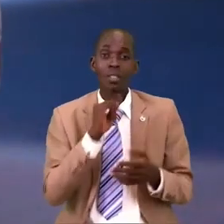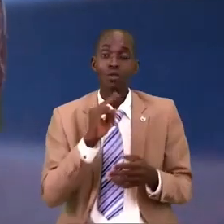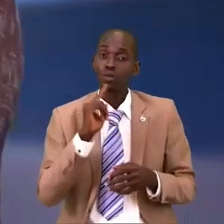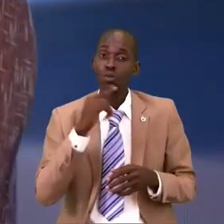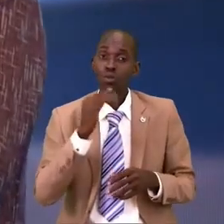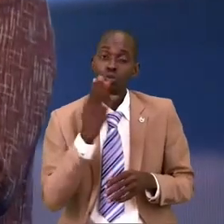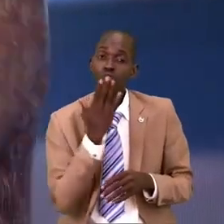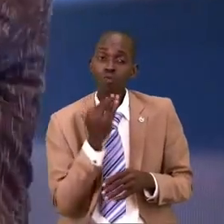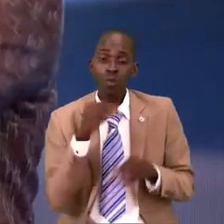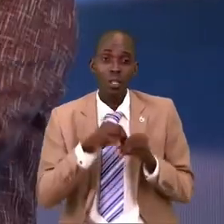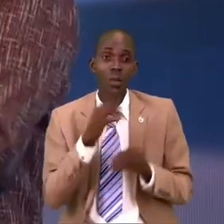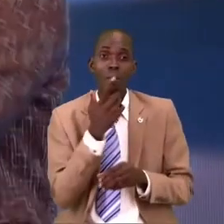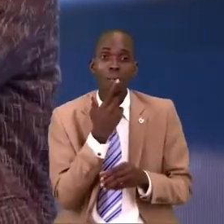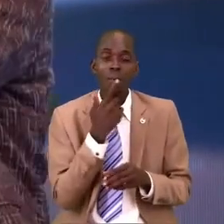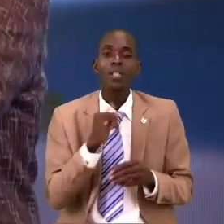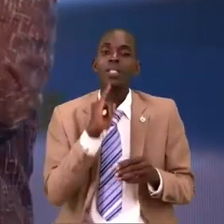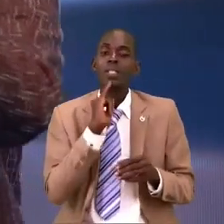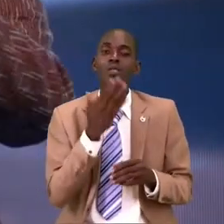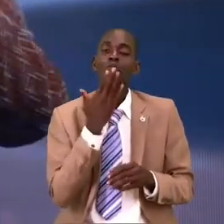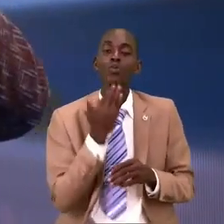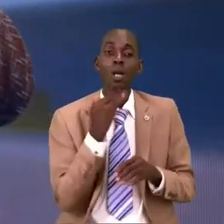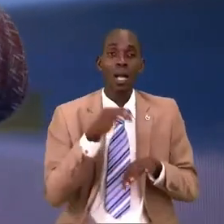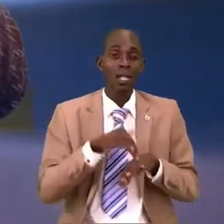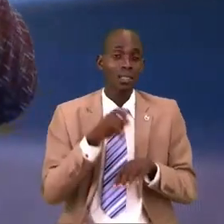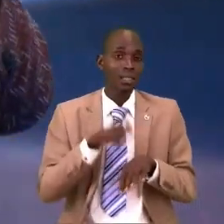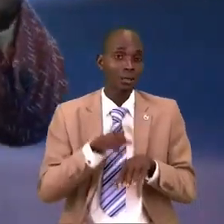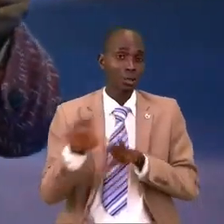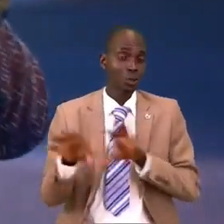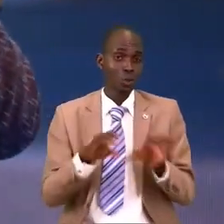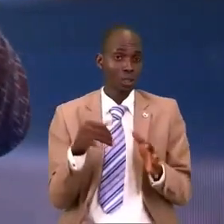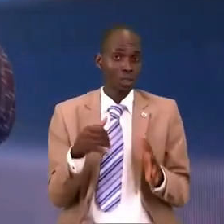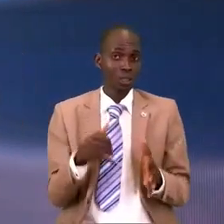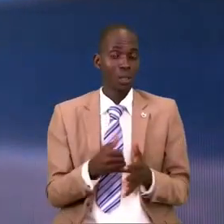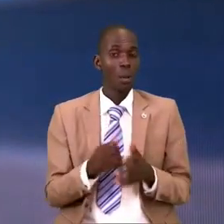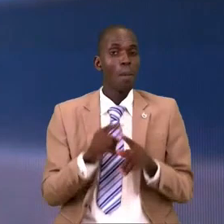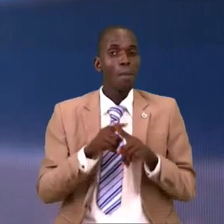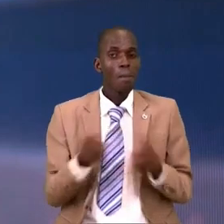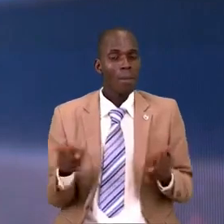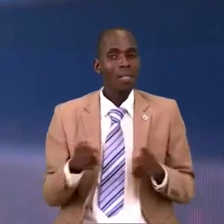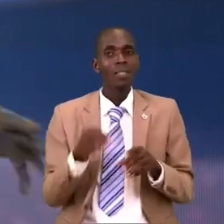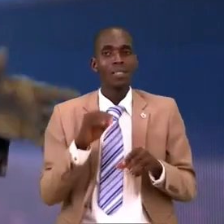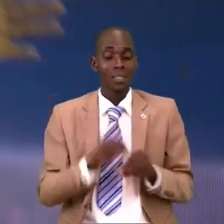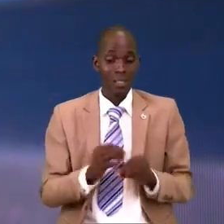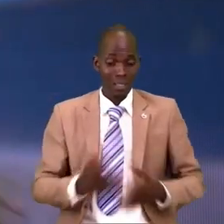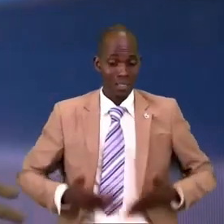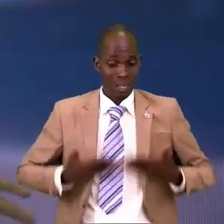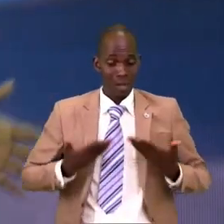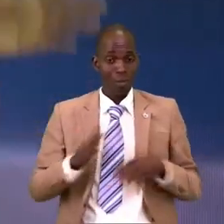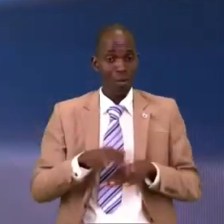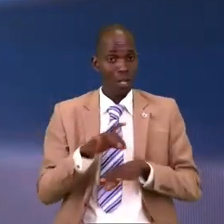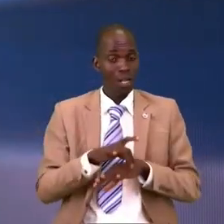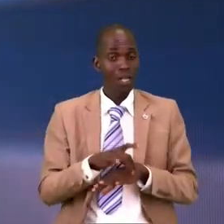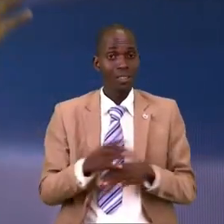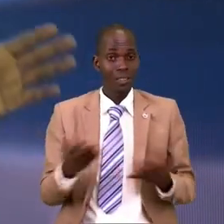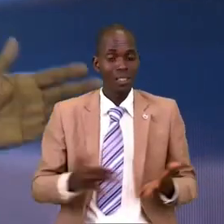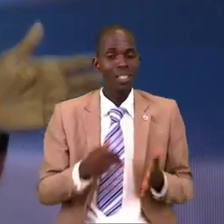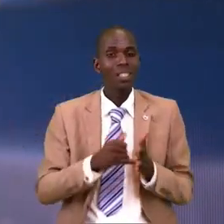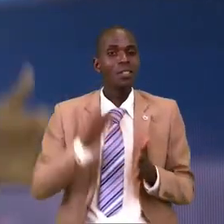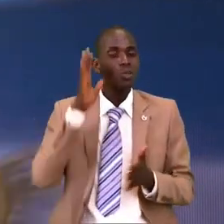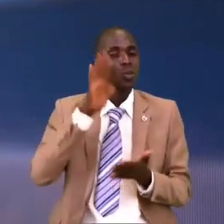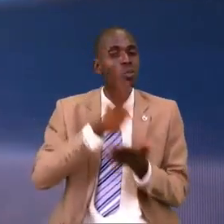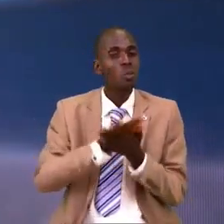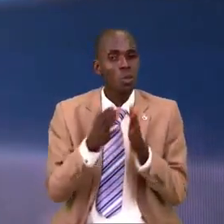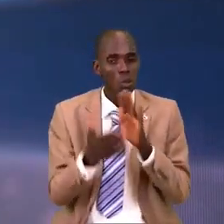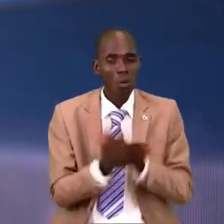be bitter eventually. And then if you don't repent and you die in that